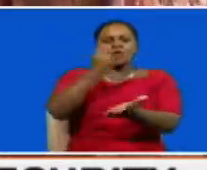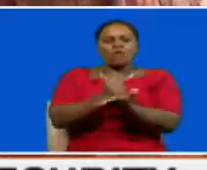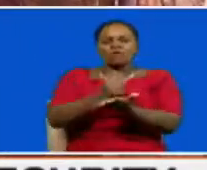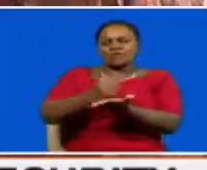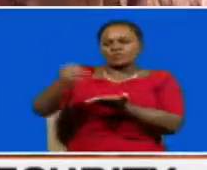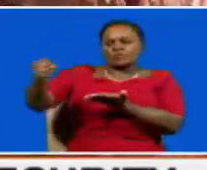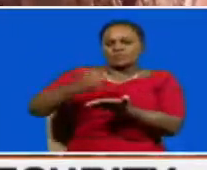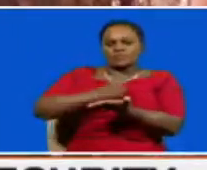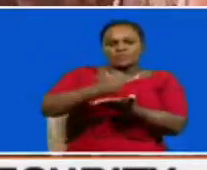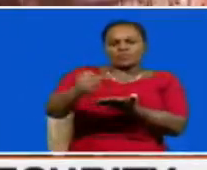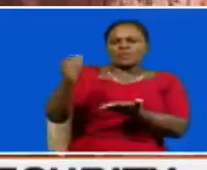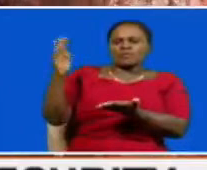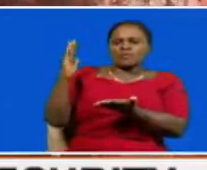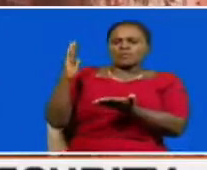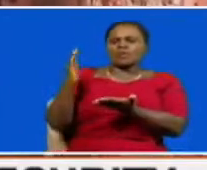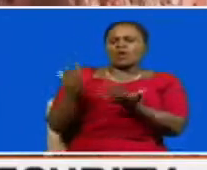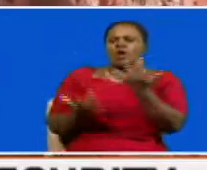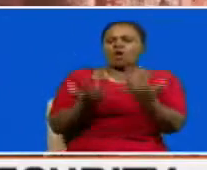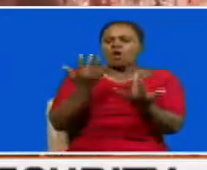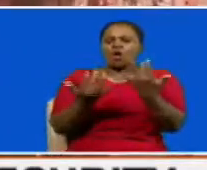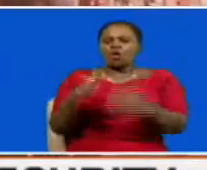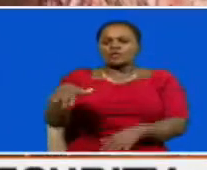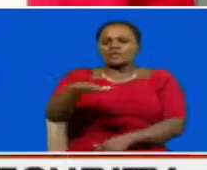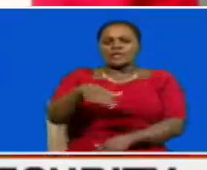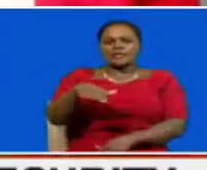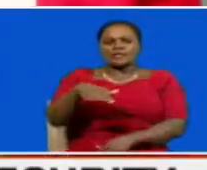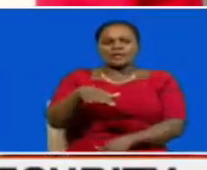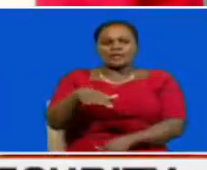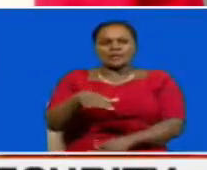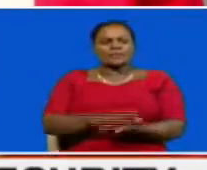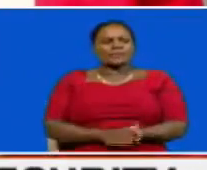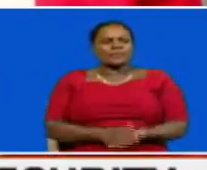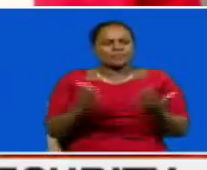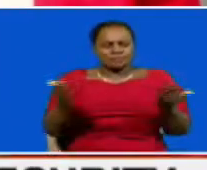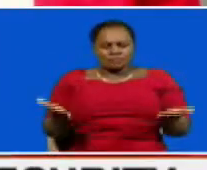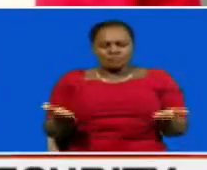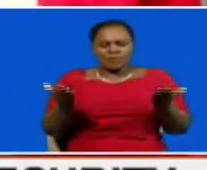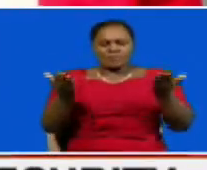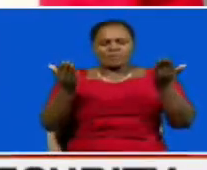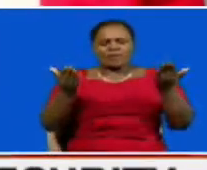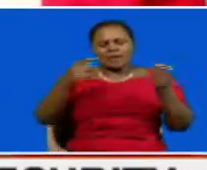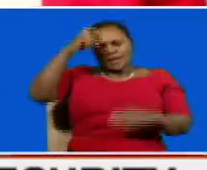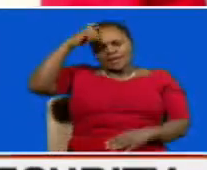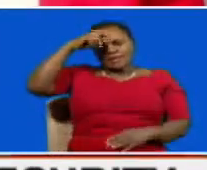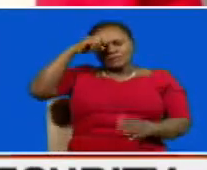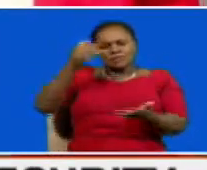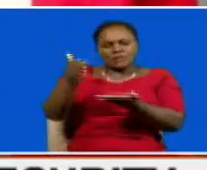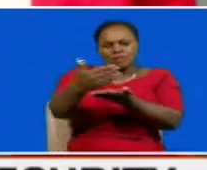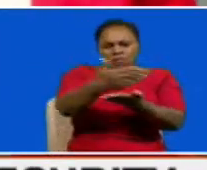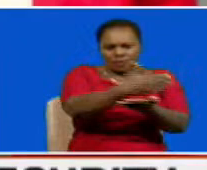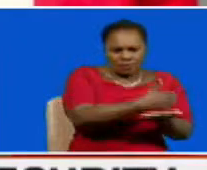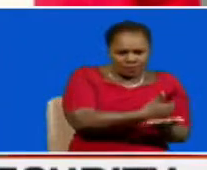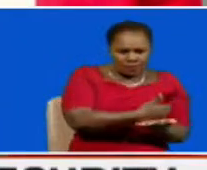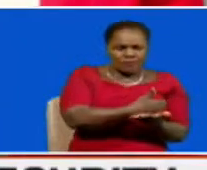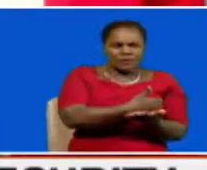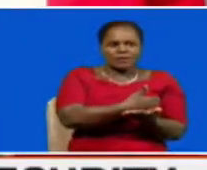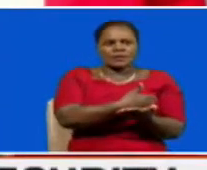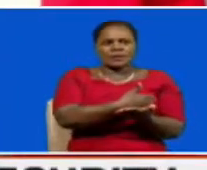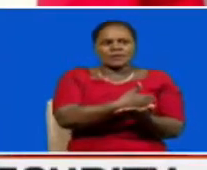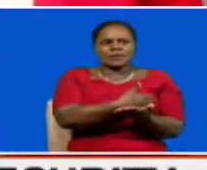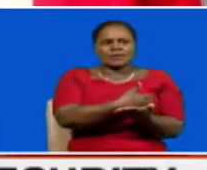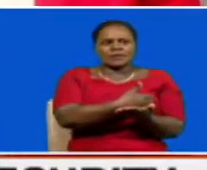deployed to security hotspots across the country immediately. We have improved on our intelligence gathering to stay